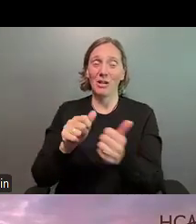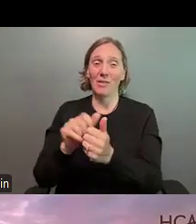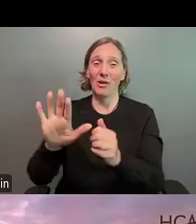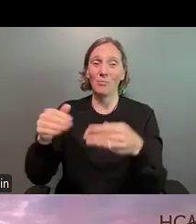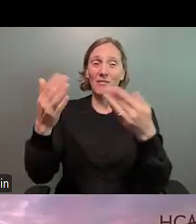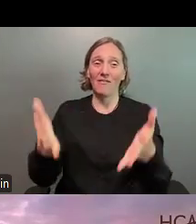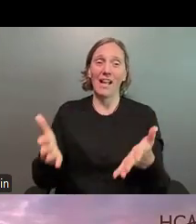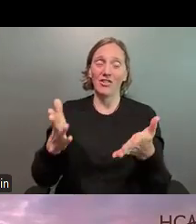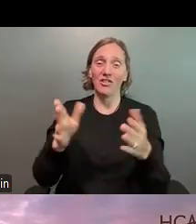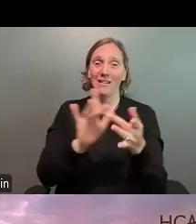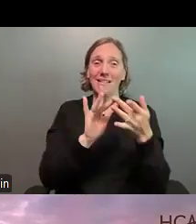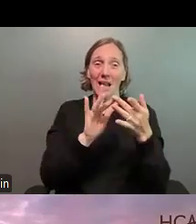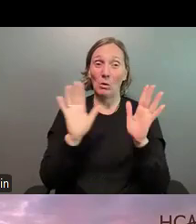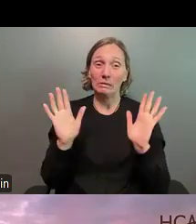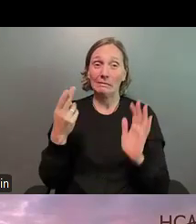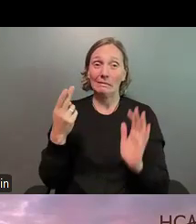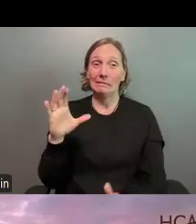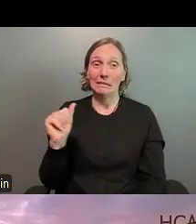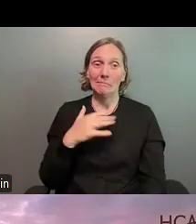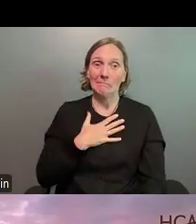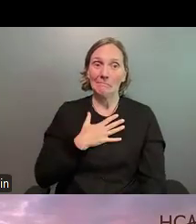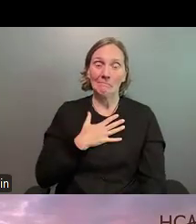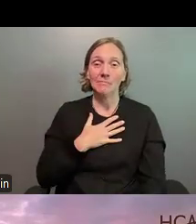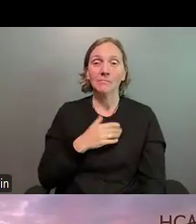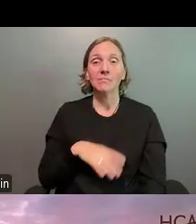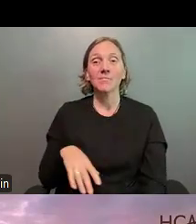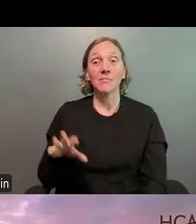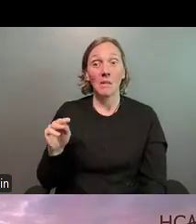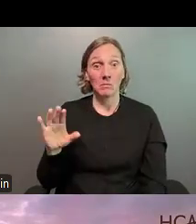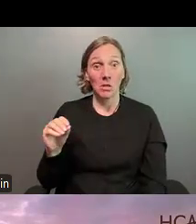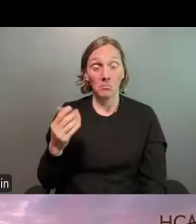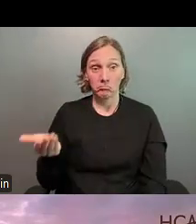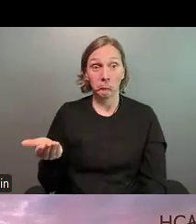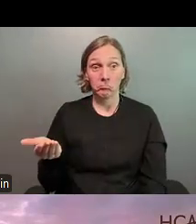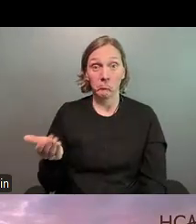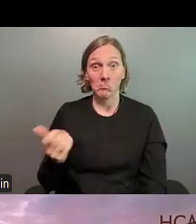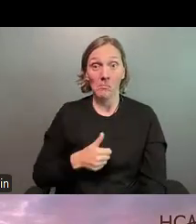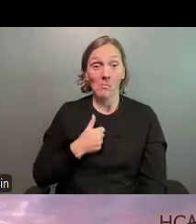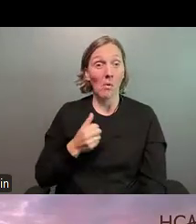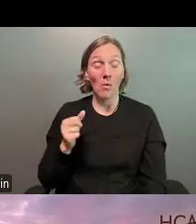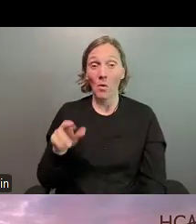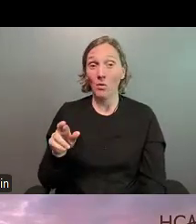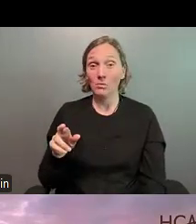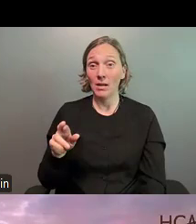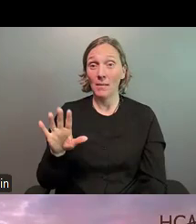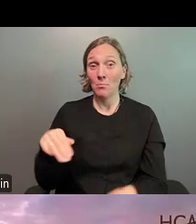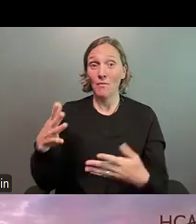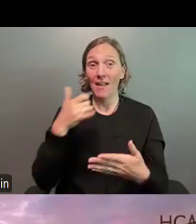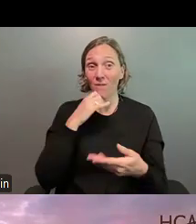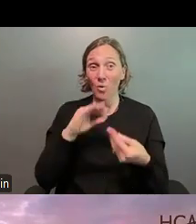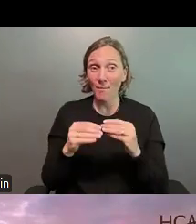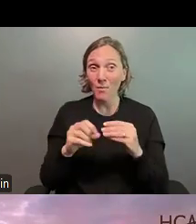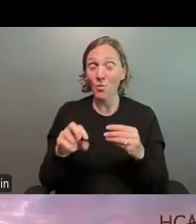networks. And I'm not sure if the MCOs want to answer that live or provide a phone number or a